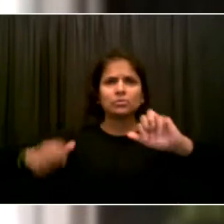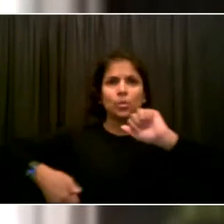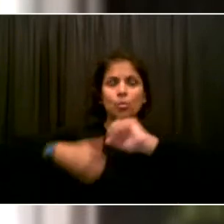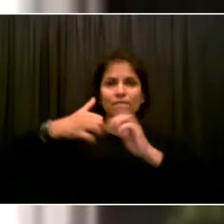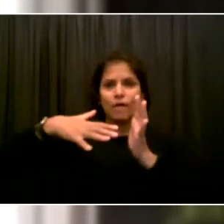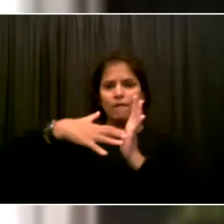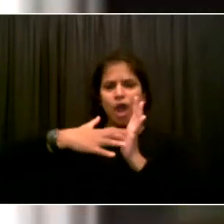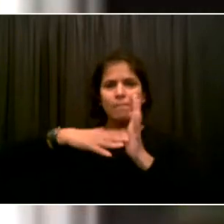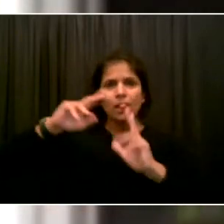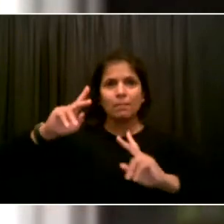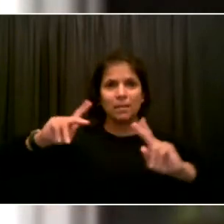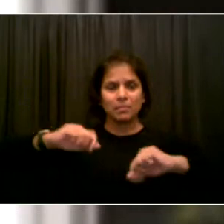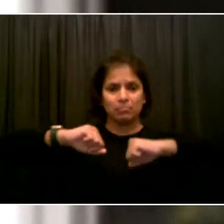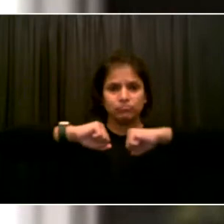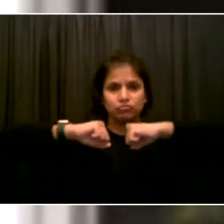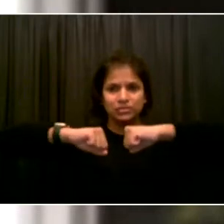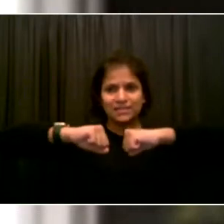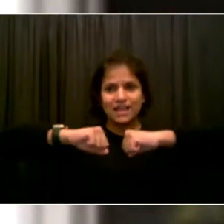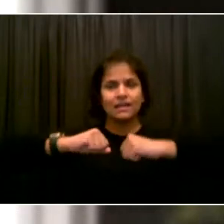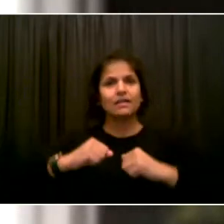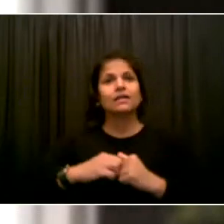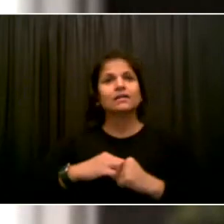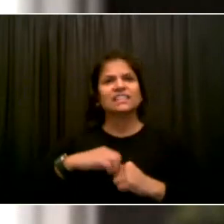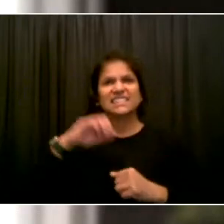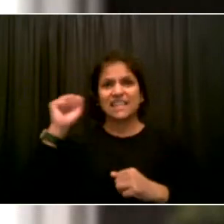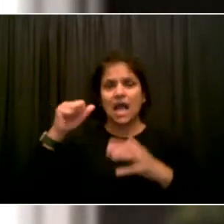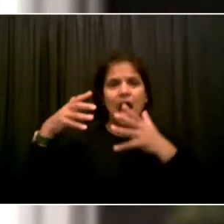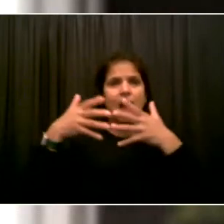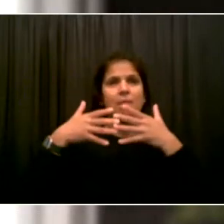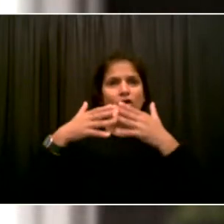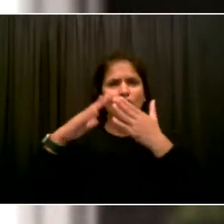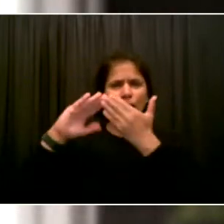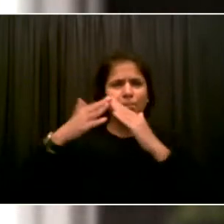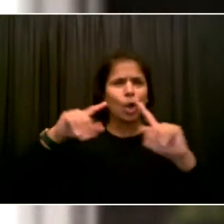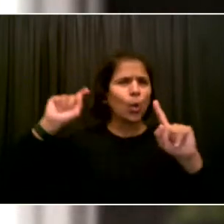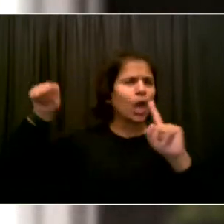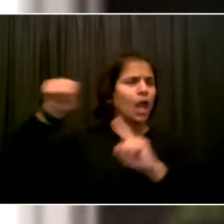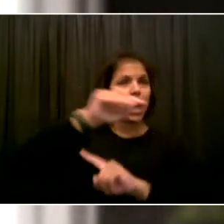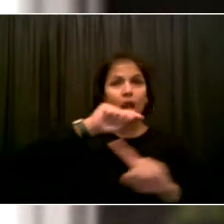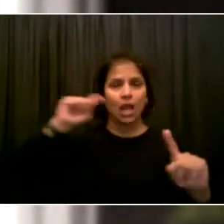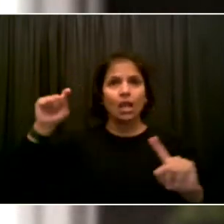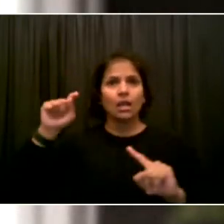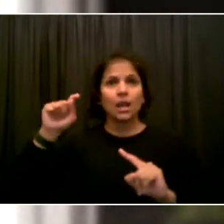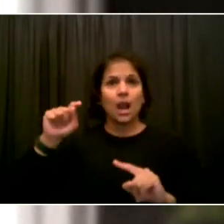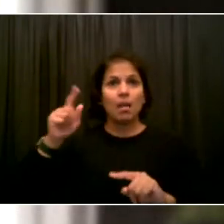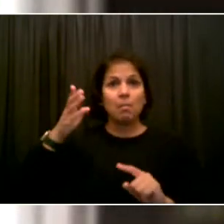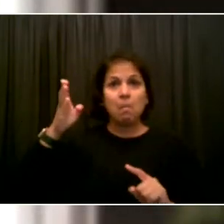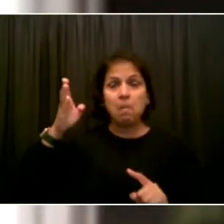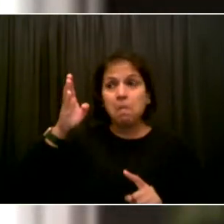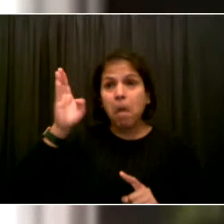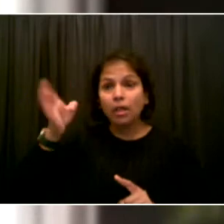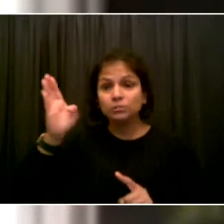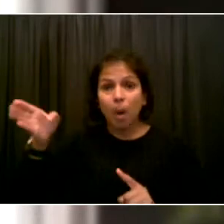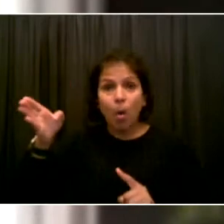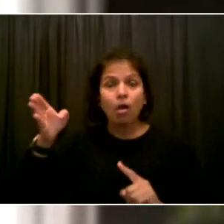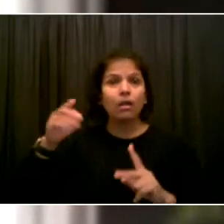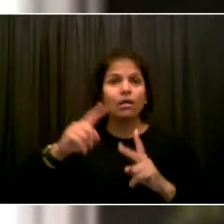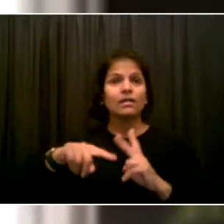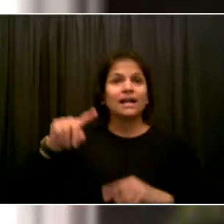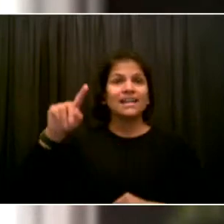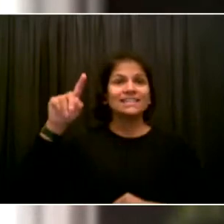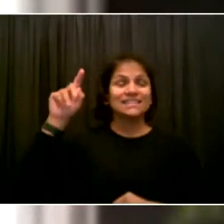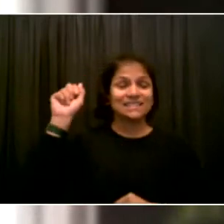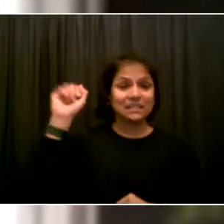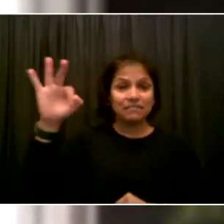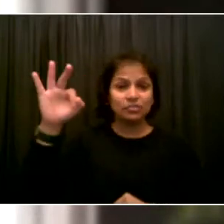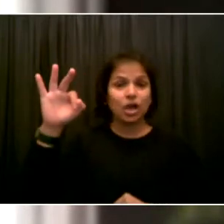work, Mr. Mayor. From Baltimore, San Francisco, Boulder, Colorado, Philadelphia, Newark, and Cleveland have all